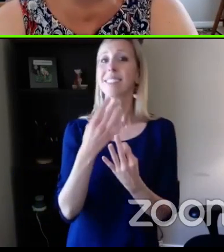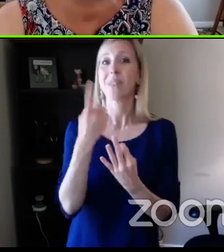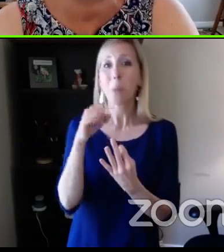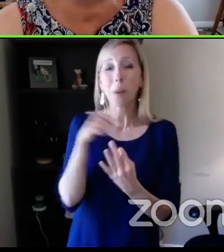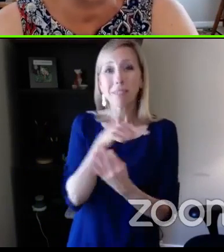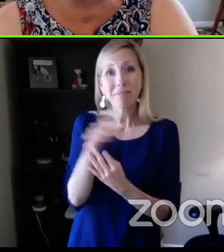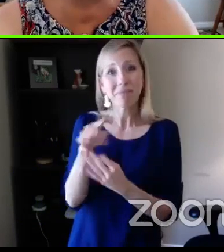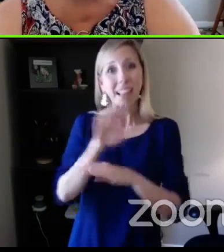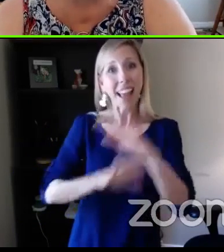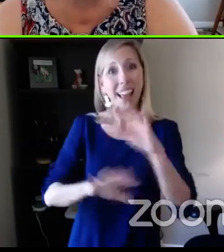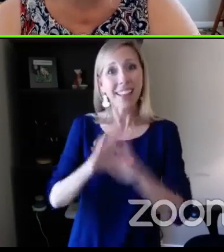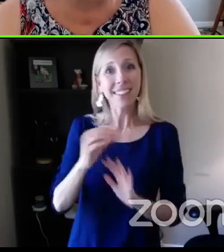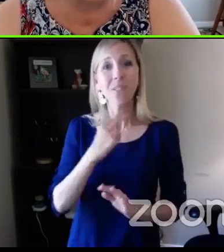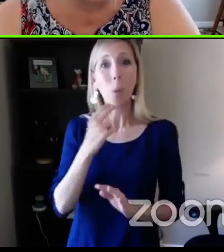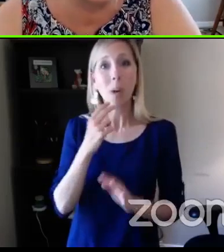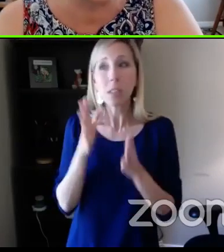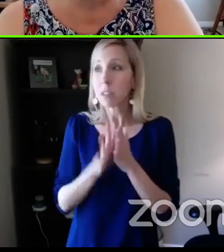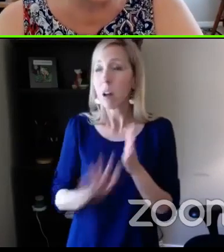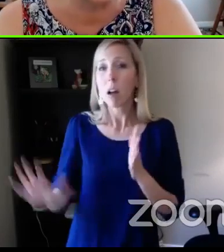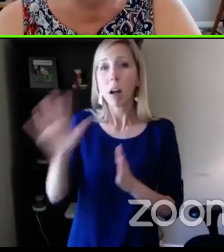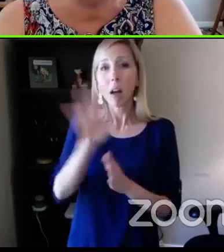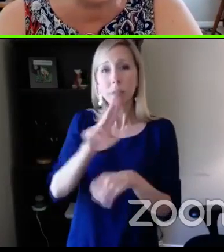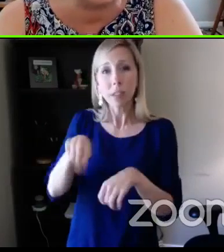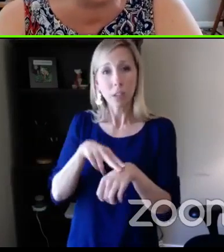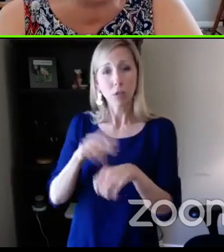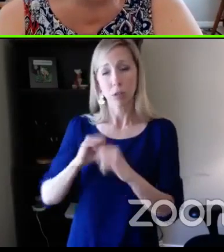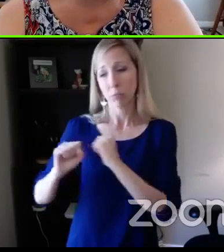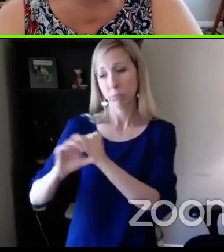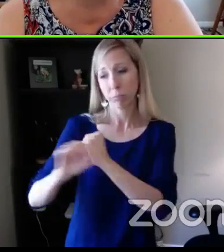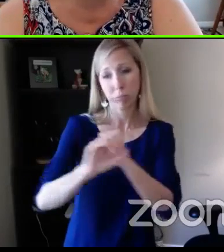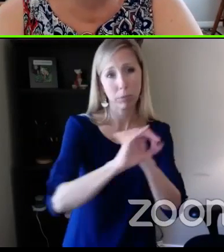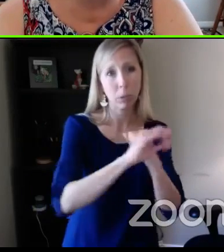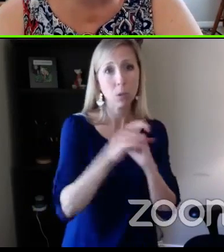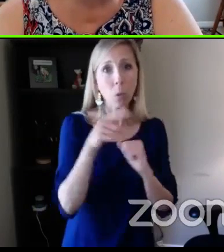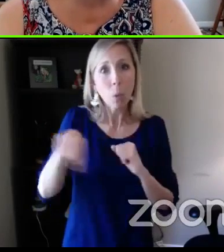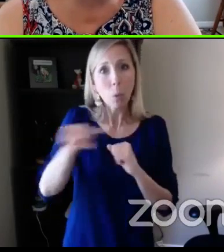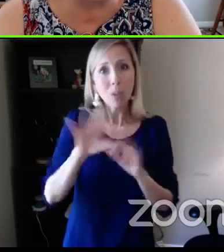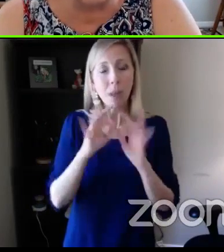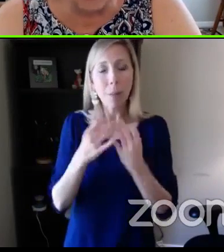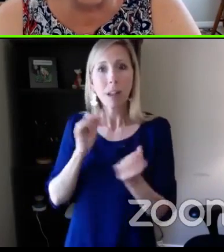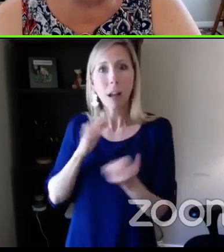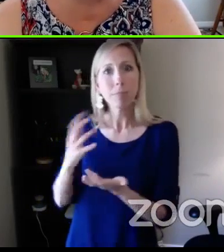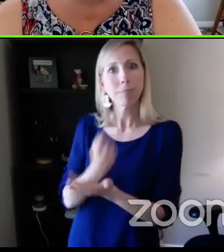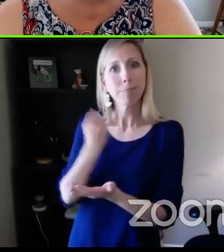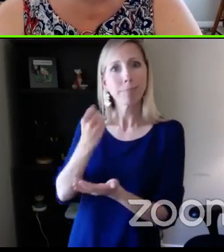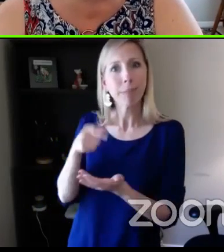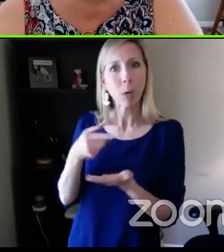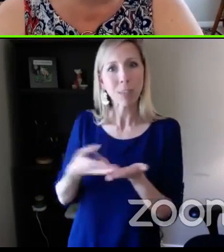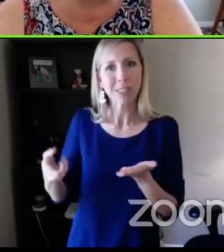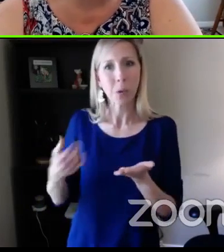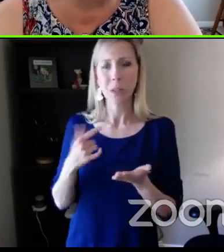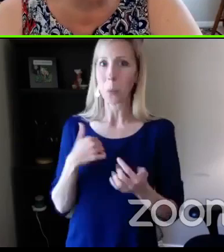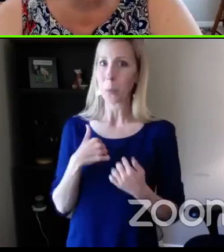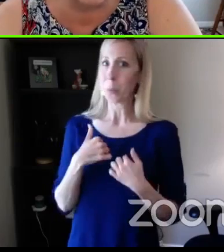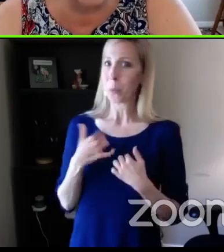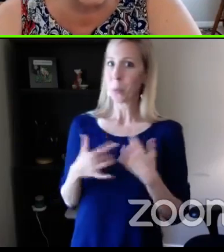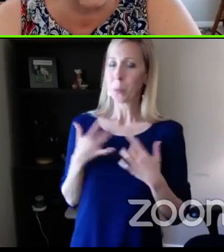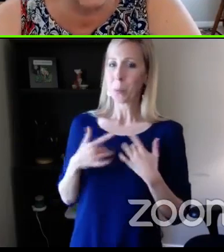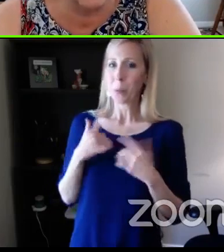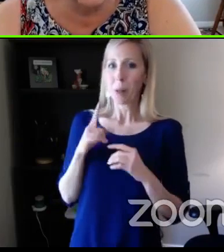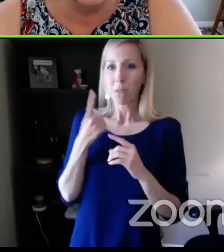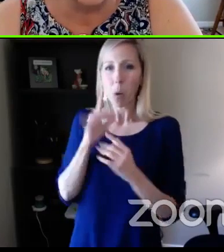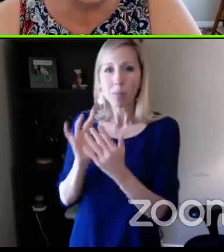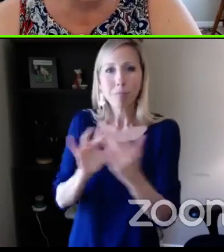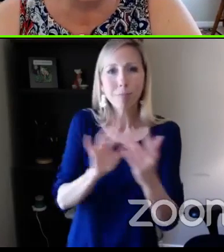chapters can then share with their constituents. So we're really excited to be able to do more and more effective outreach with